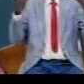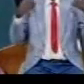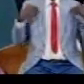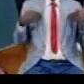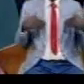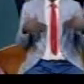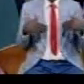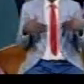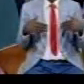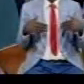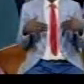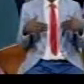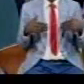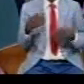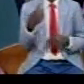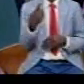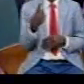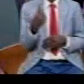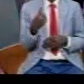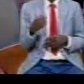on the